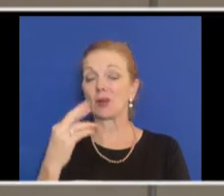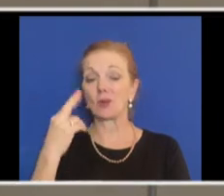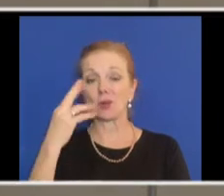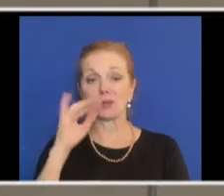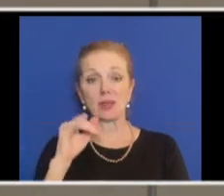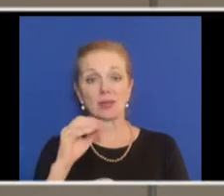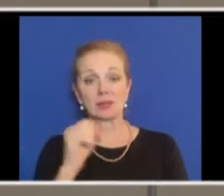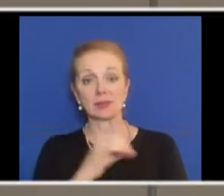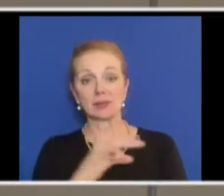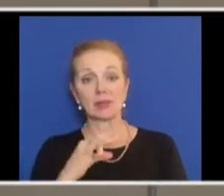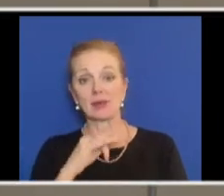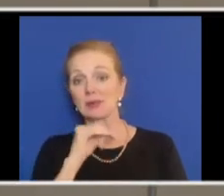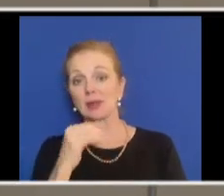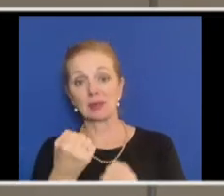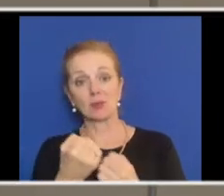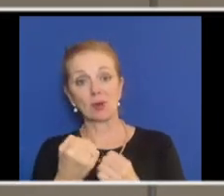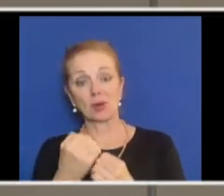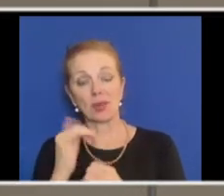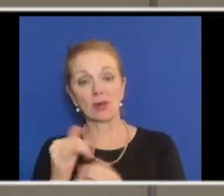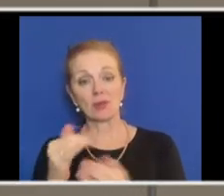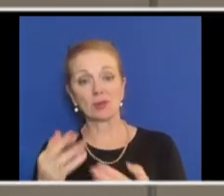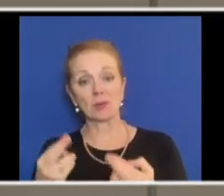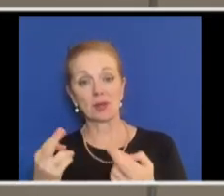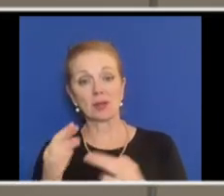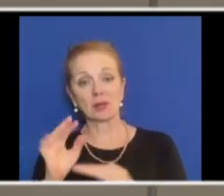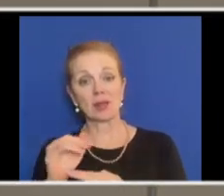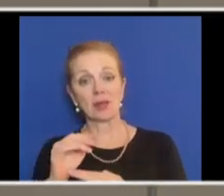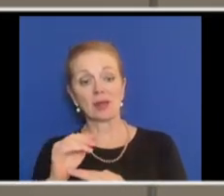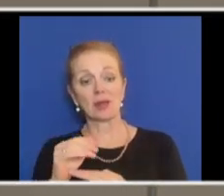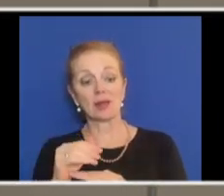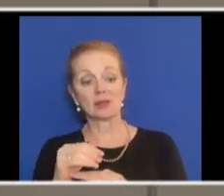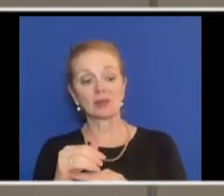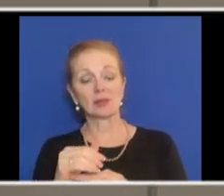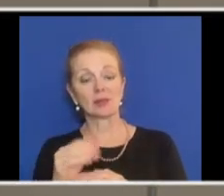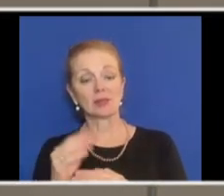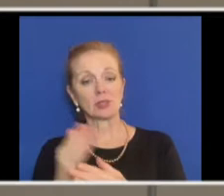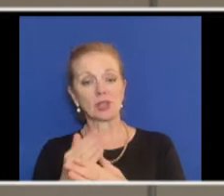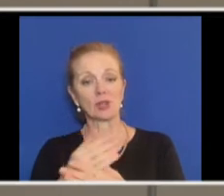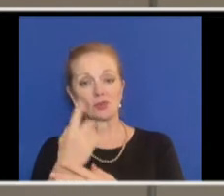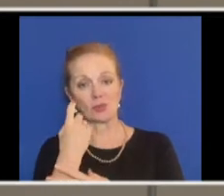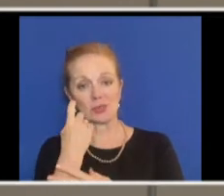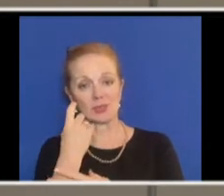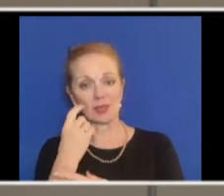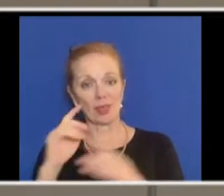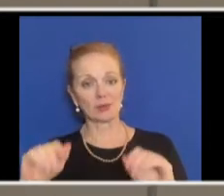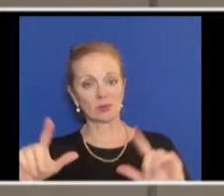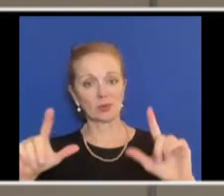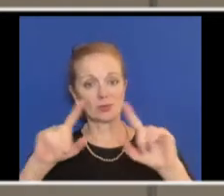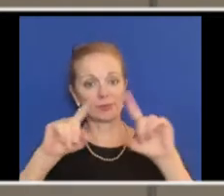that staff is not supporting this recommendation that they just shared on the screen